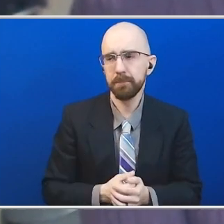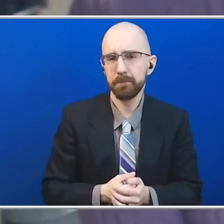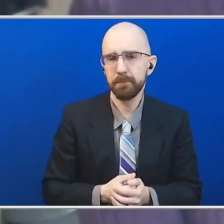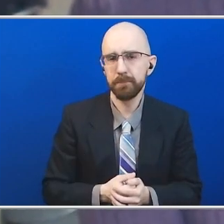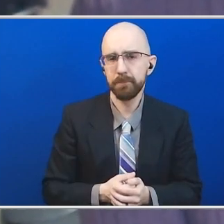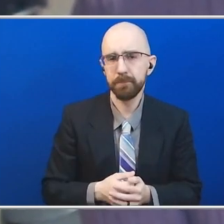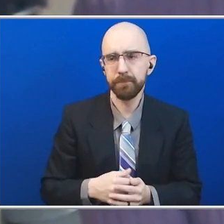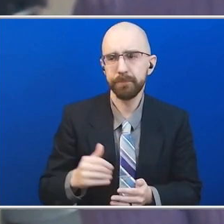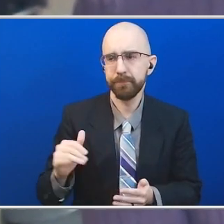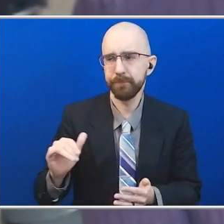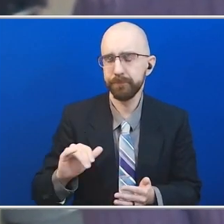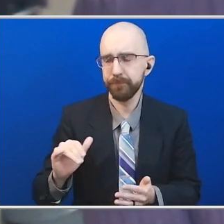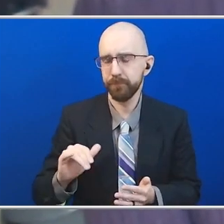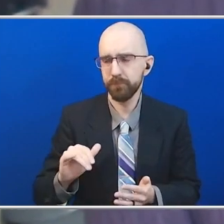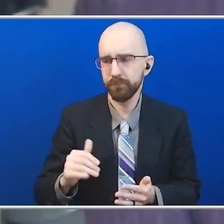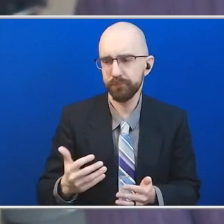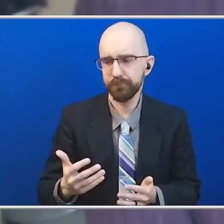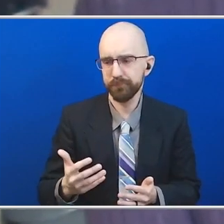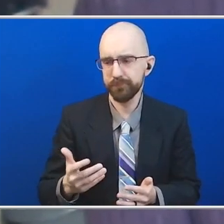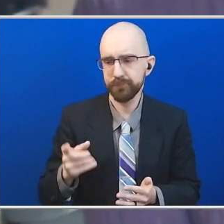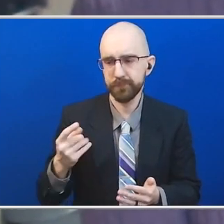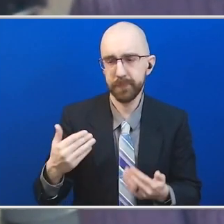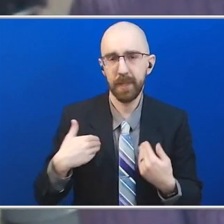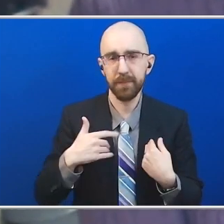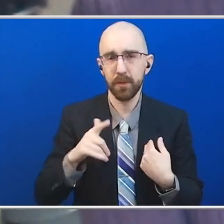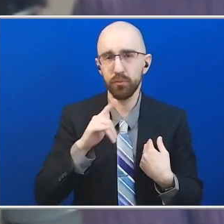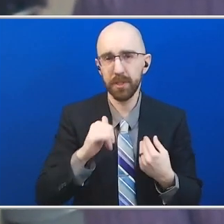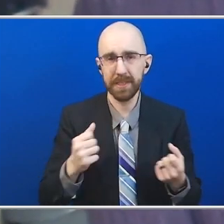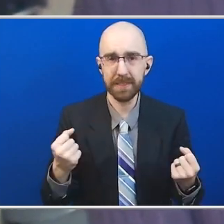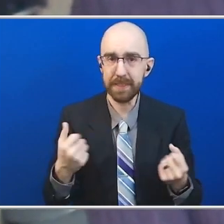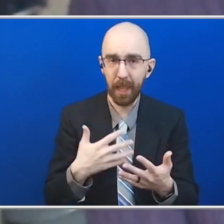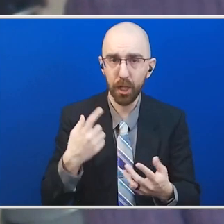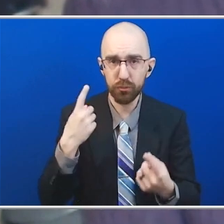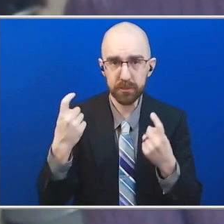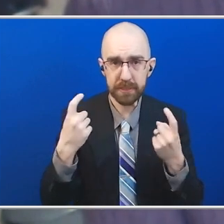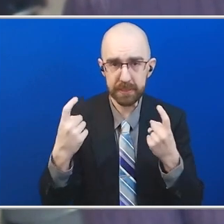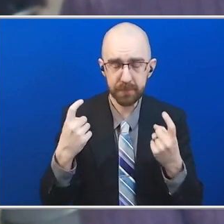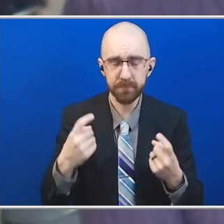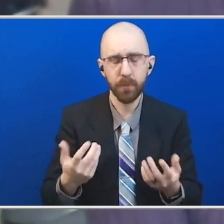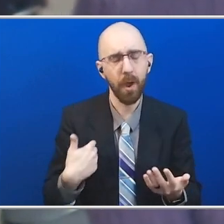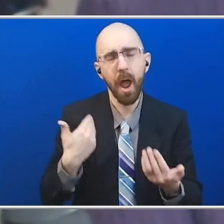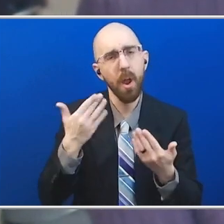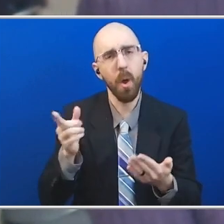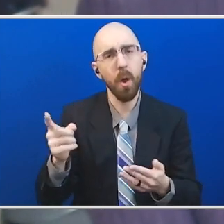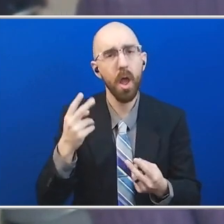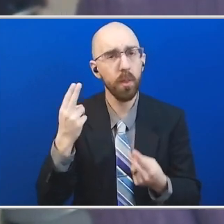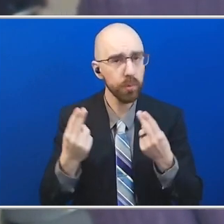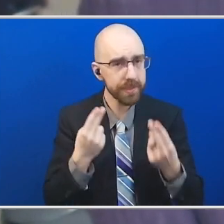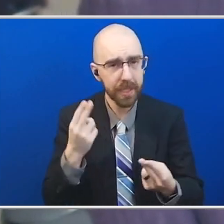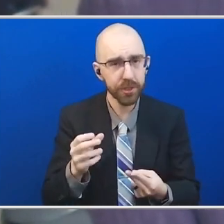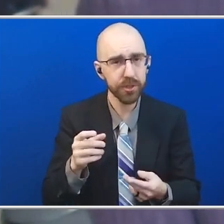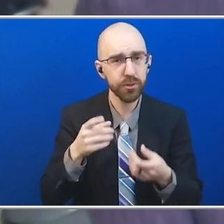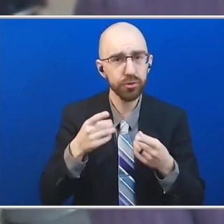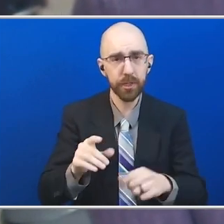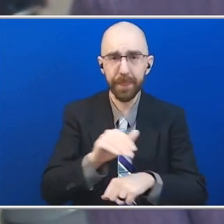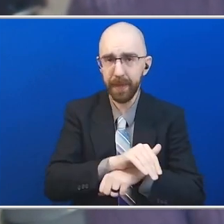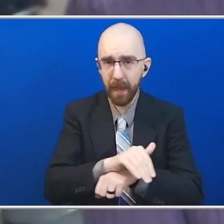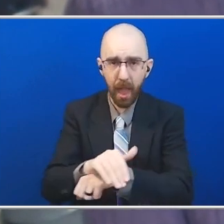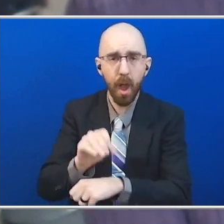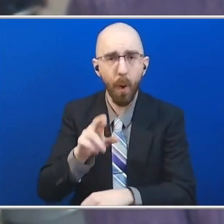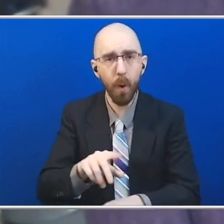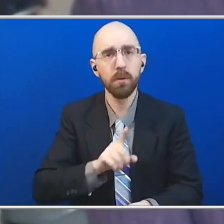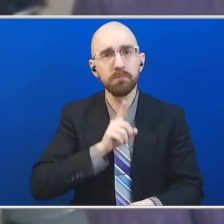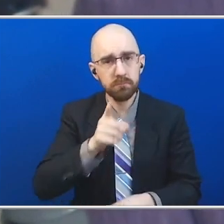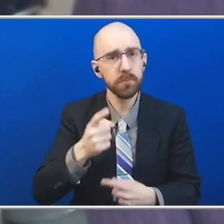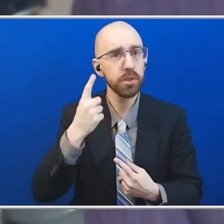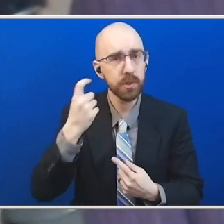He was having really scary dreams, or I don't know if they were hallucinations during the night or if they were actually